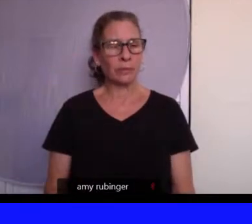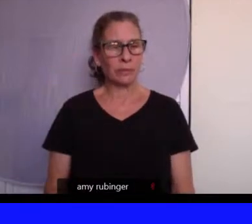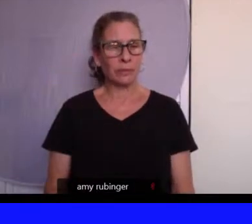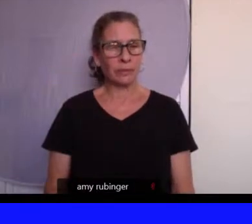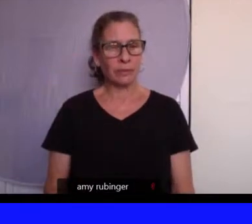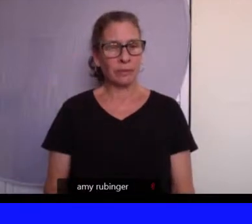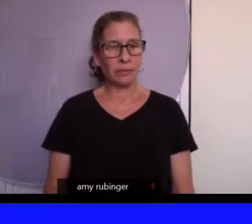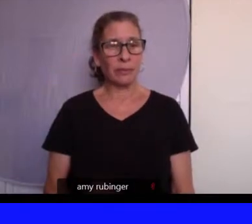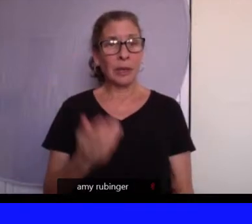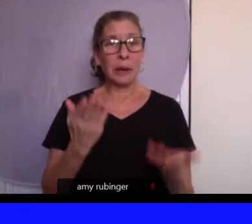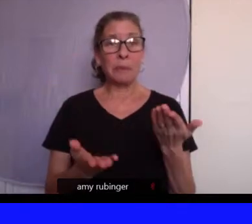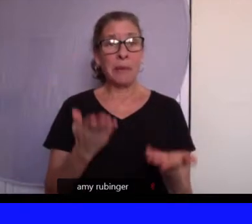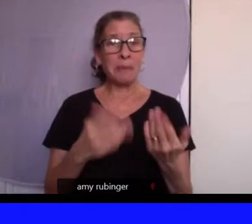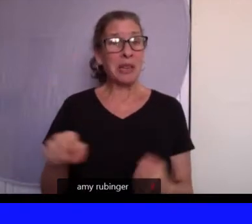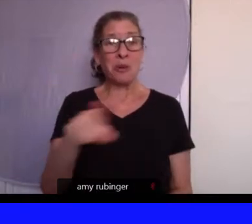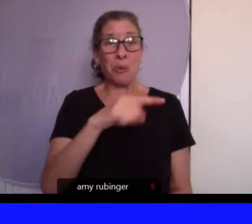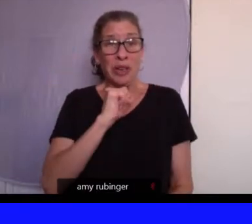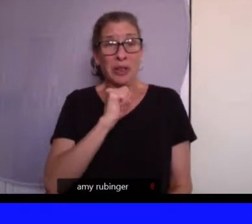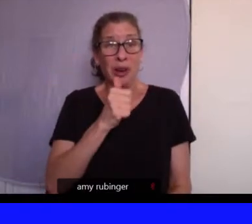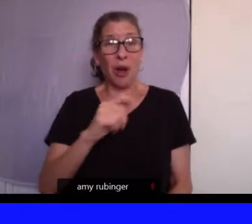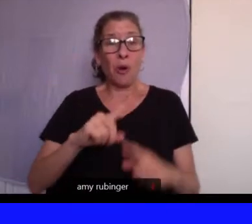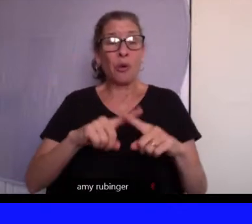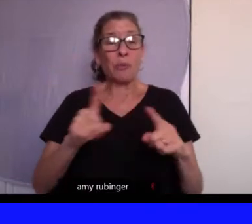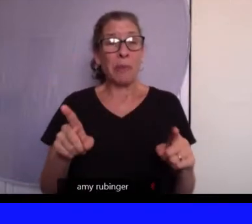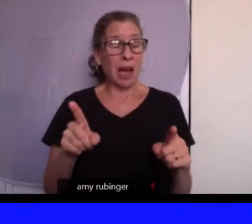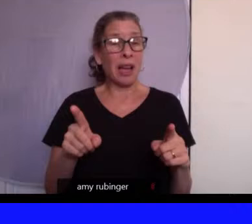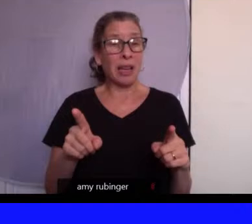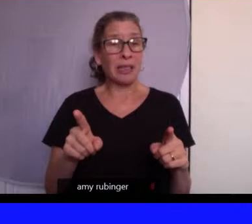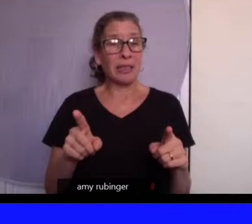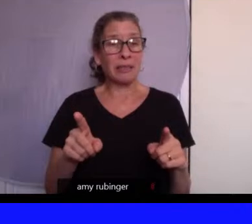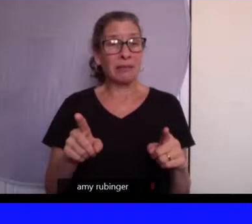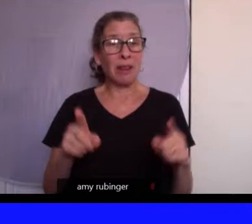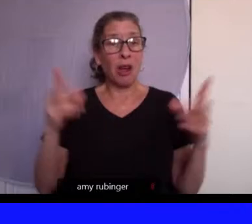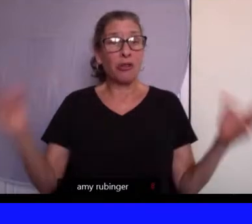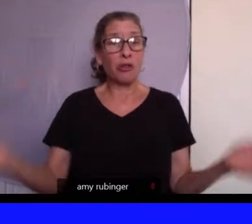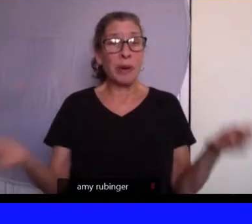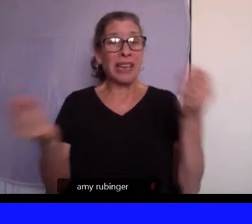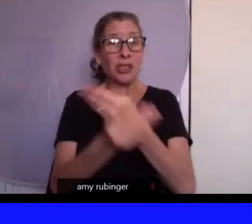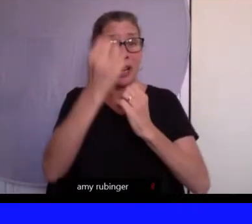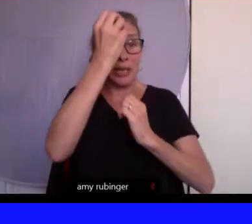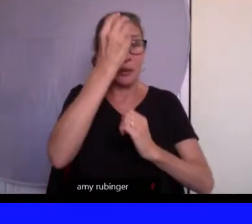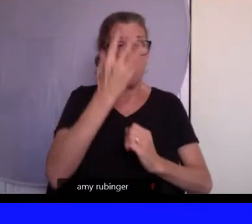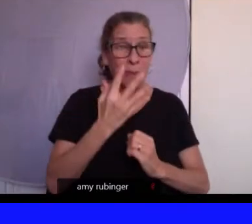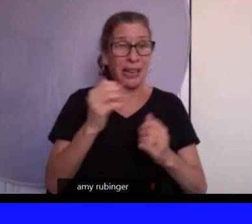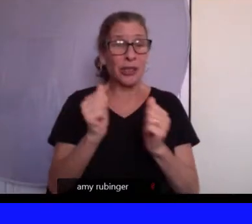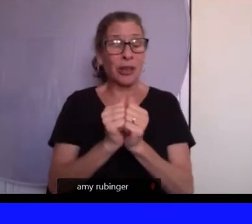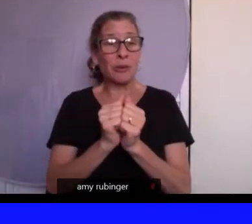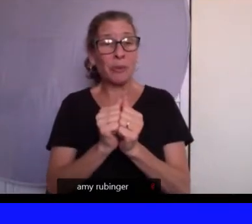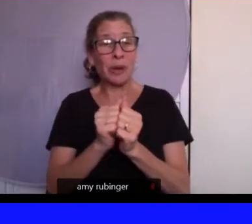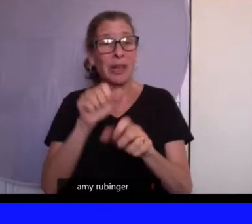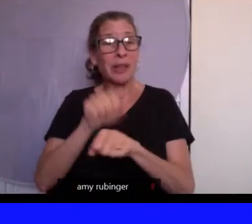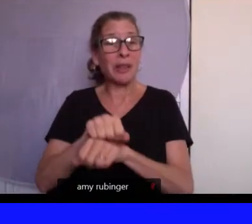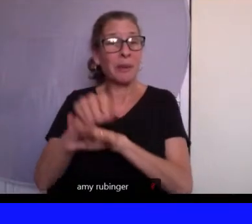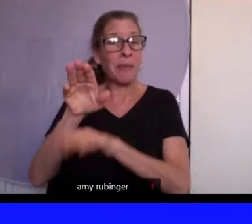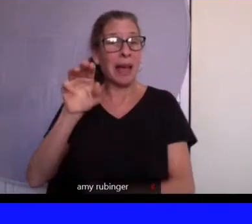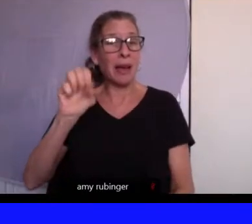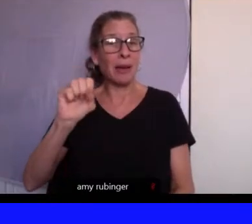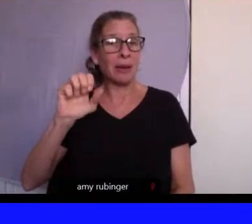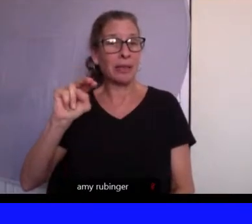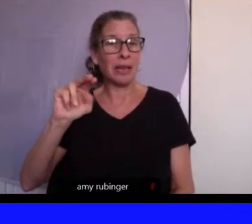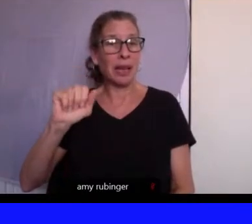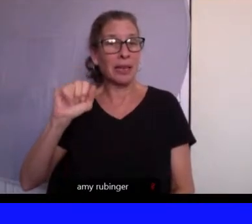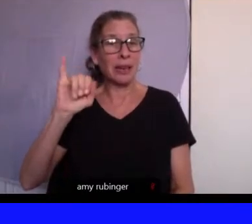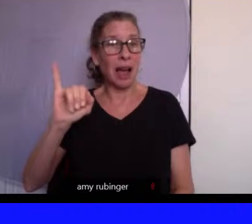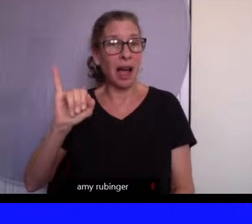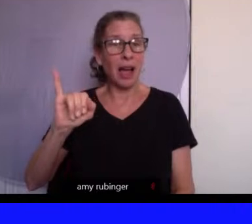their population health officers over their ACO, and I spoke with them just a couple of weeks ago. They don't have data yet to show whether